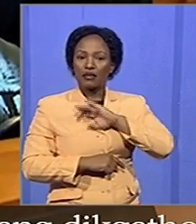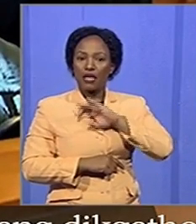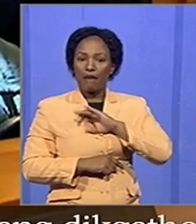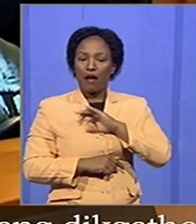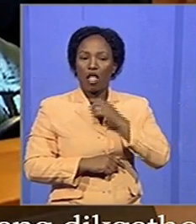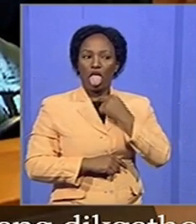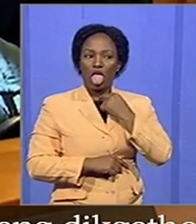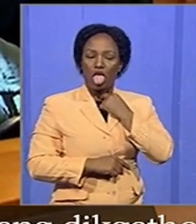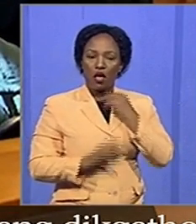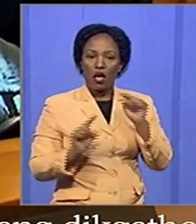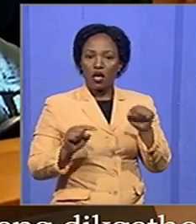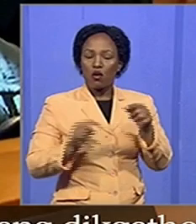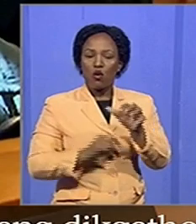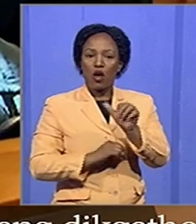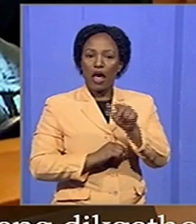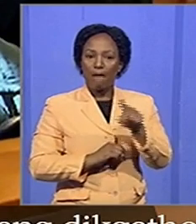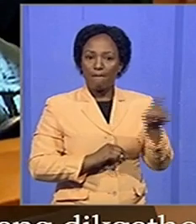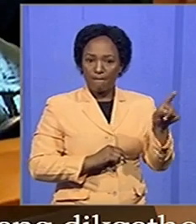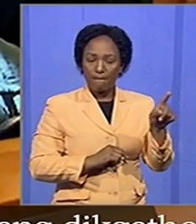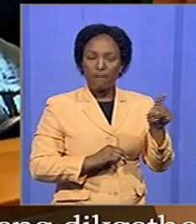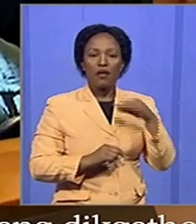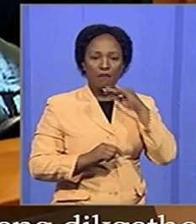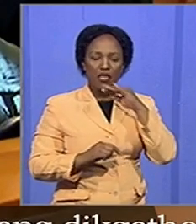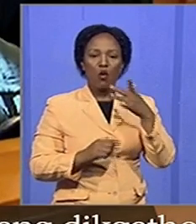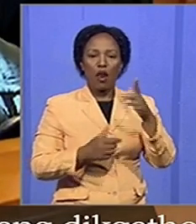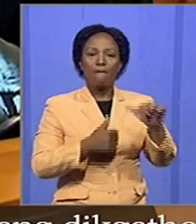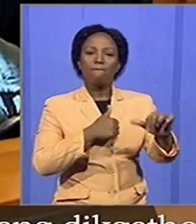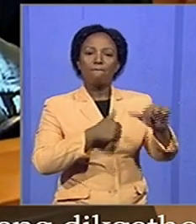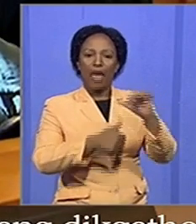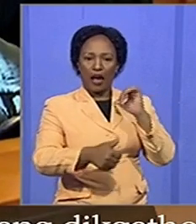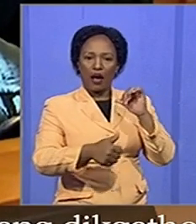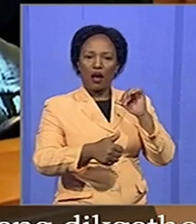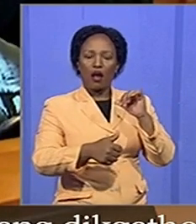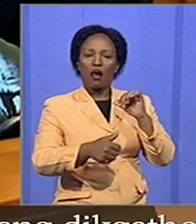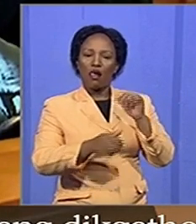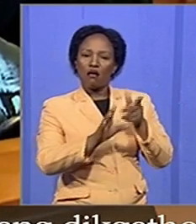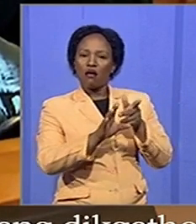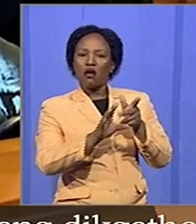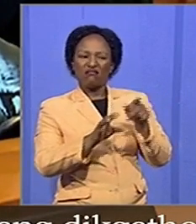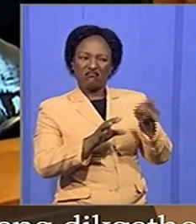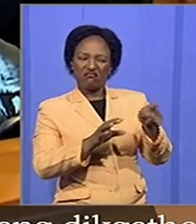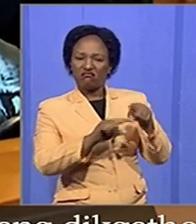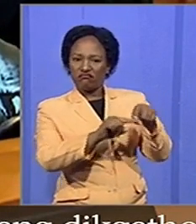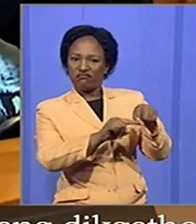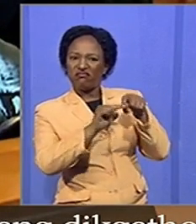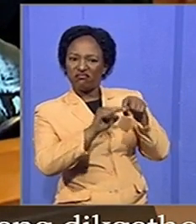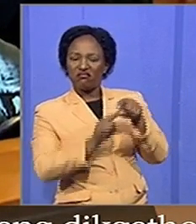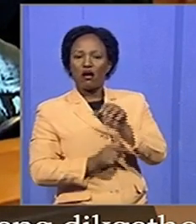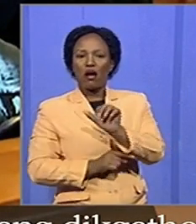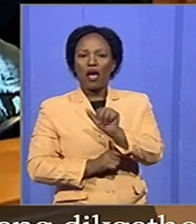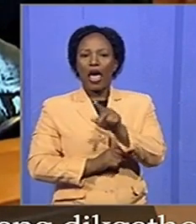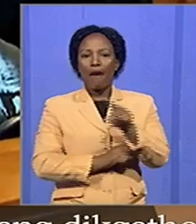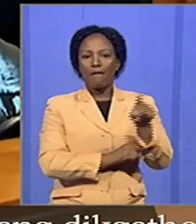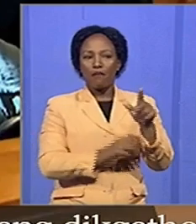the app, they would withdraw it. They would reach the conclusion that